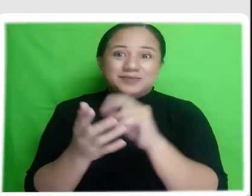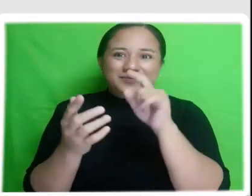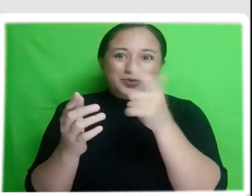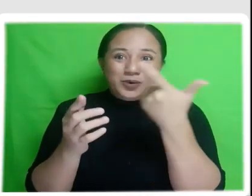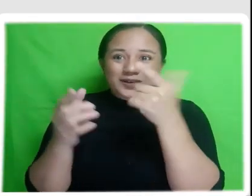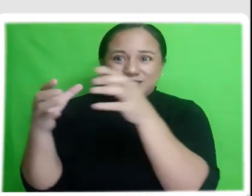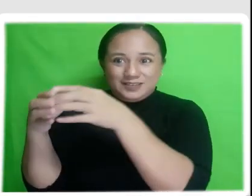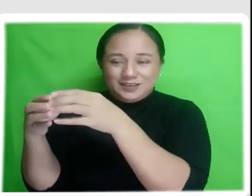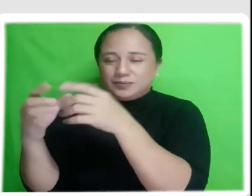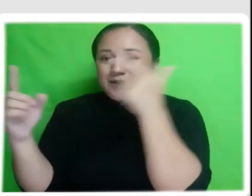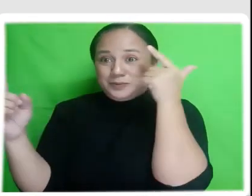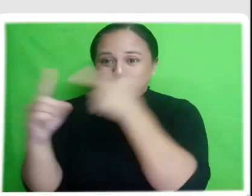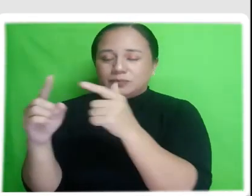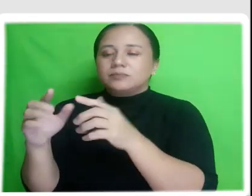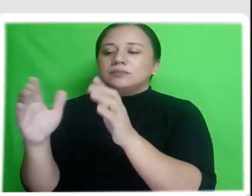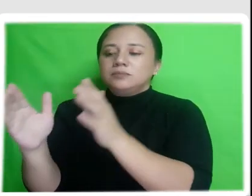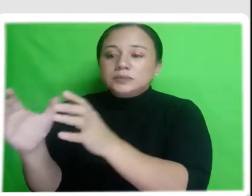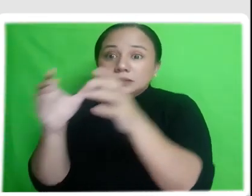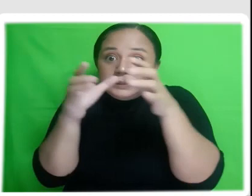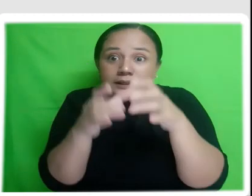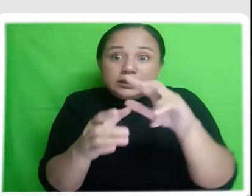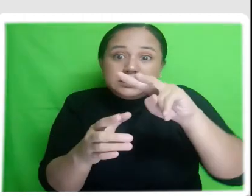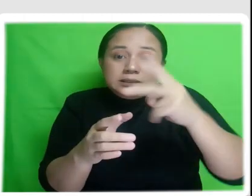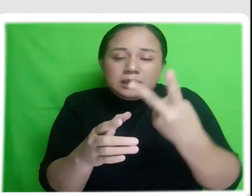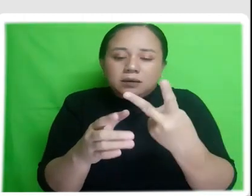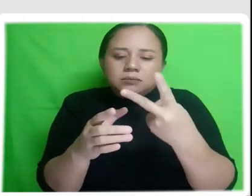The second set of motives is on advocacy.